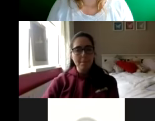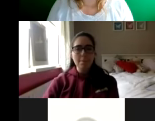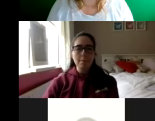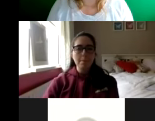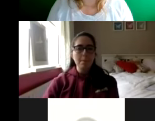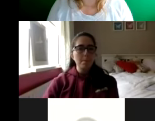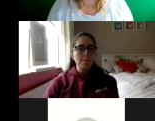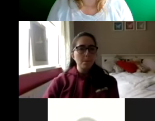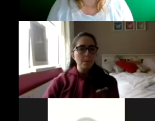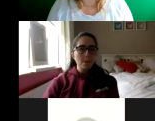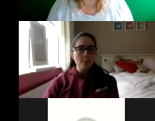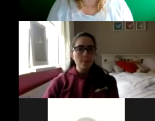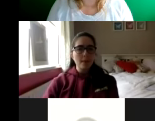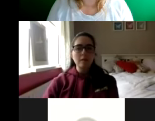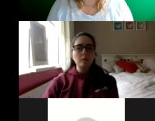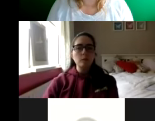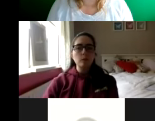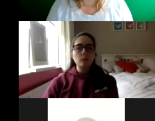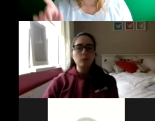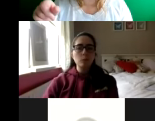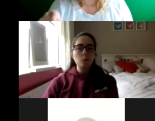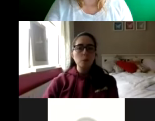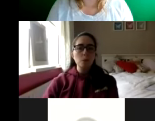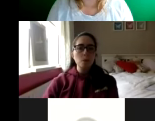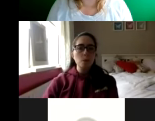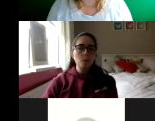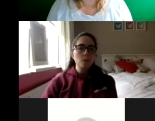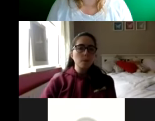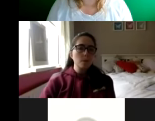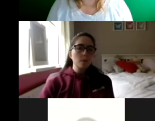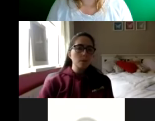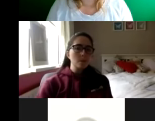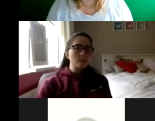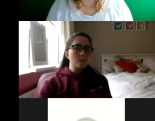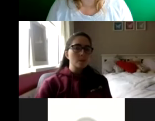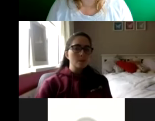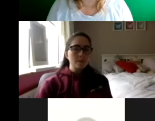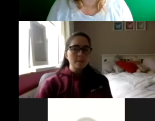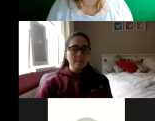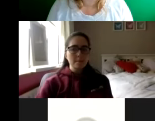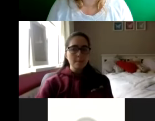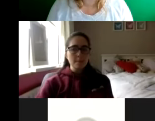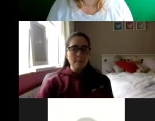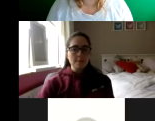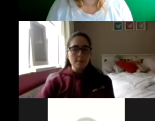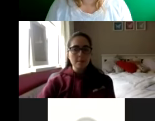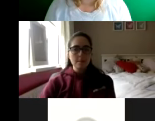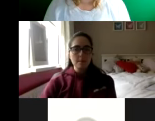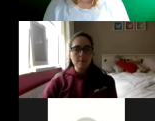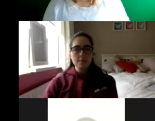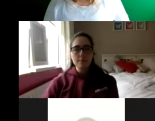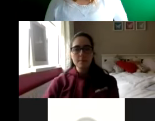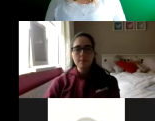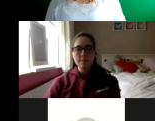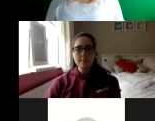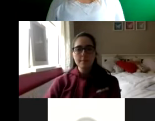is Gillian Brown and George Yule. And there are many editions of that book, so there may be a more recent edition. So some of